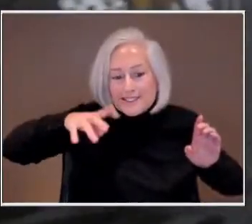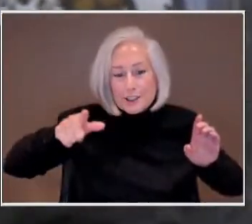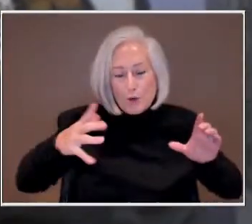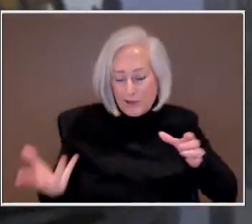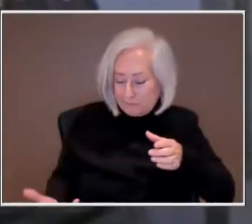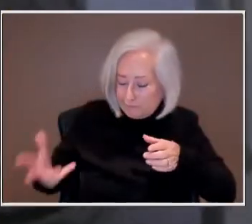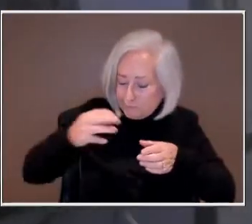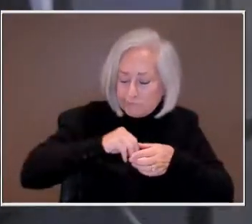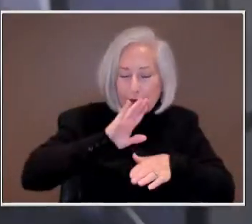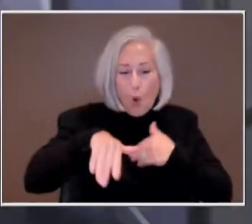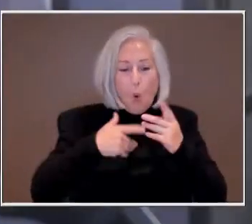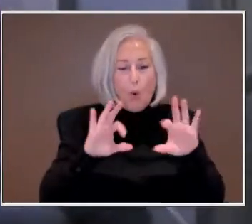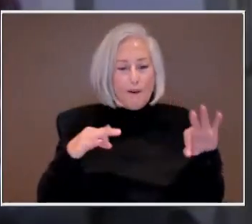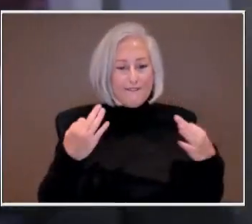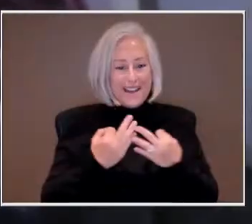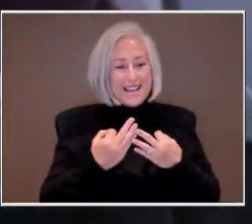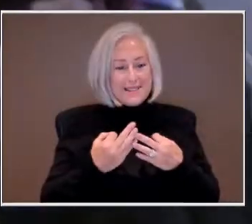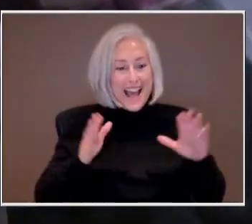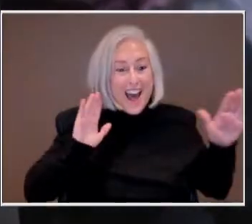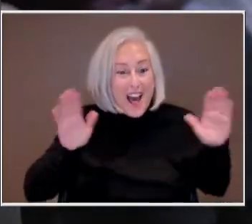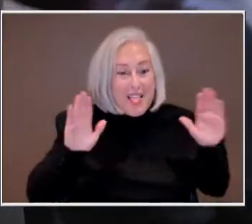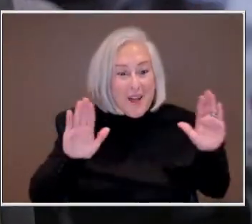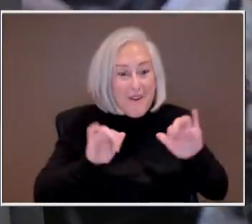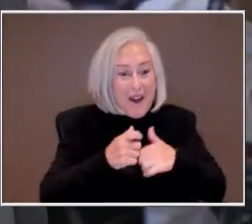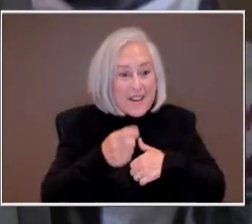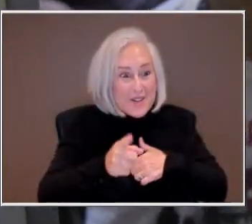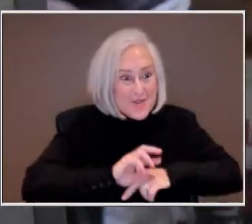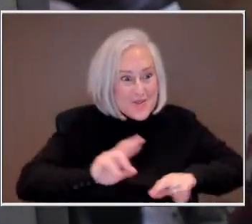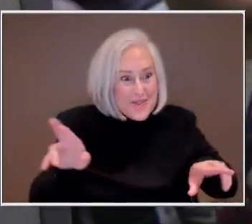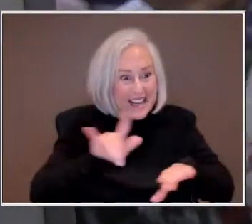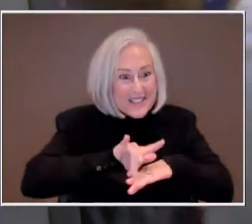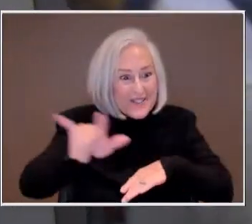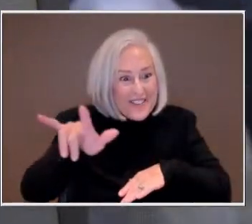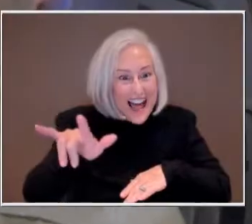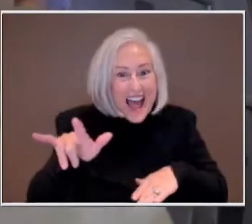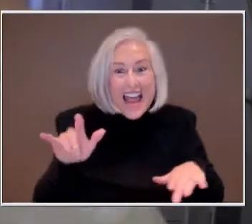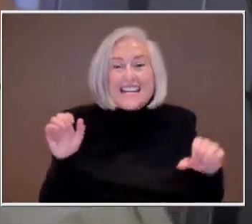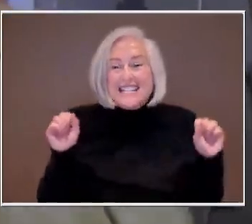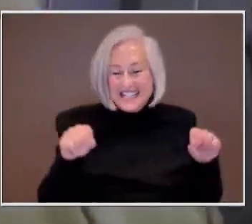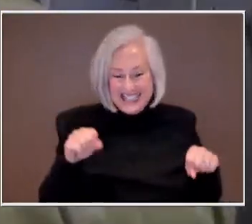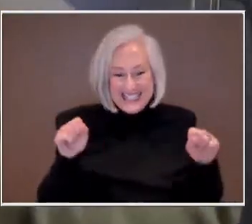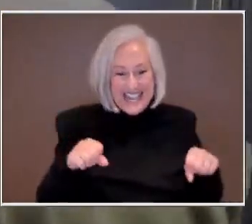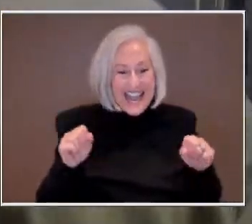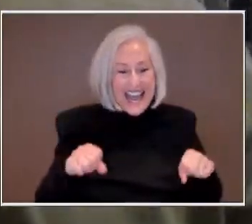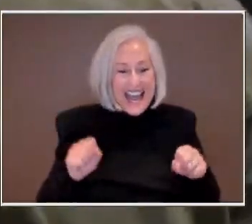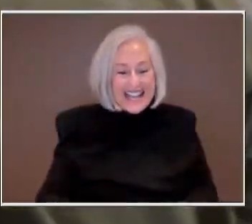Hello, how are you? Are you ready to fly? Yeah, all right, me too. Let's go.